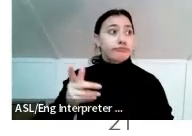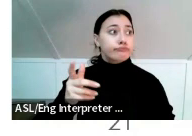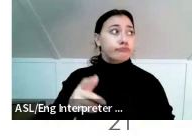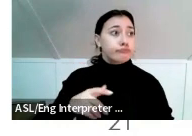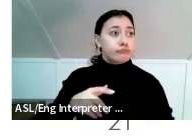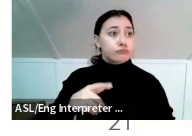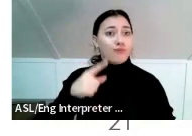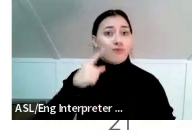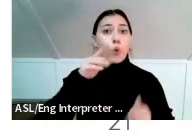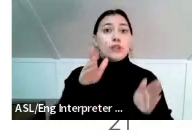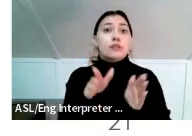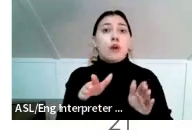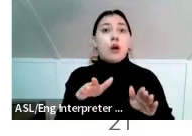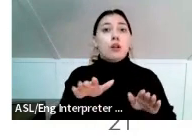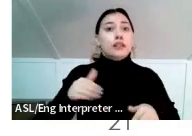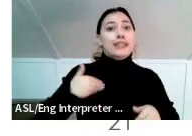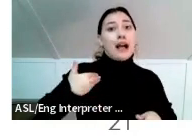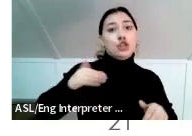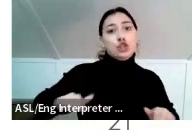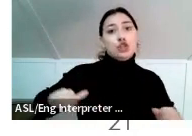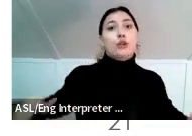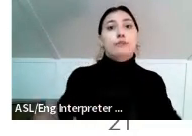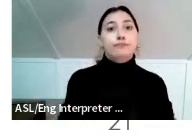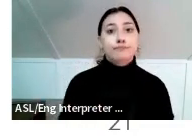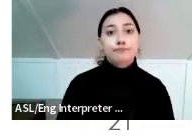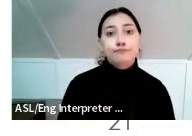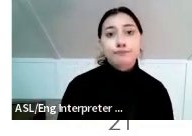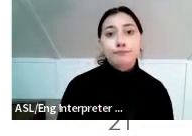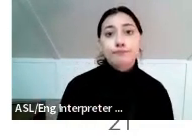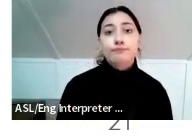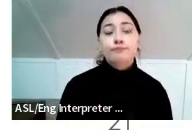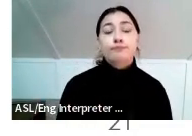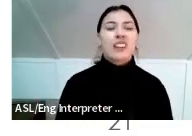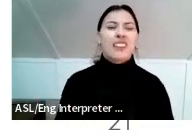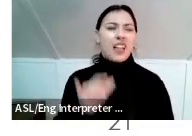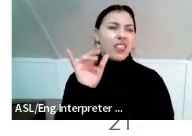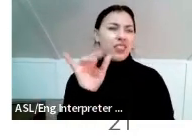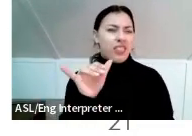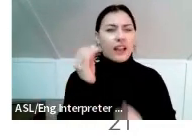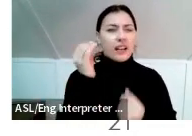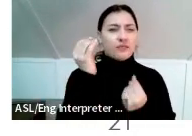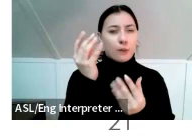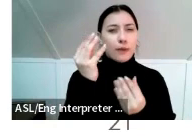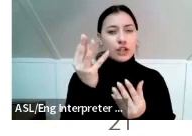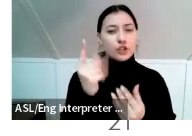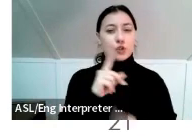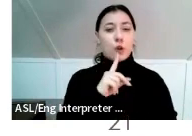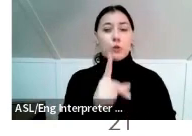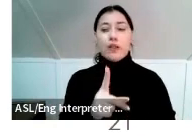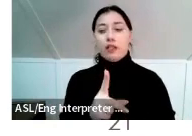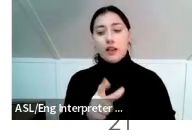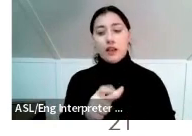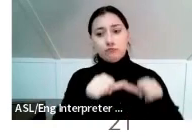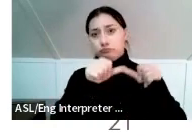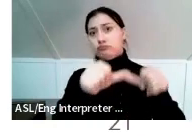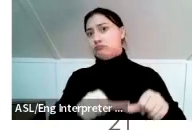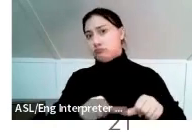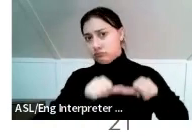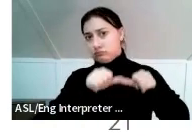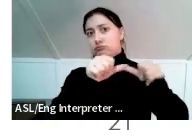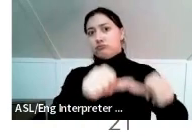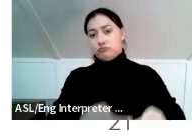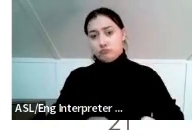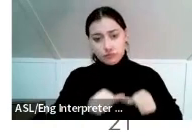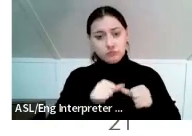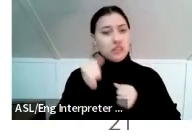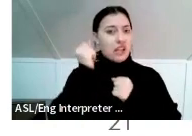for small children, that kind of information. So it's really evergreen in the sense that this information will still be